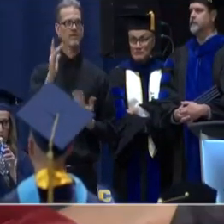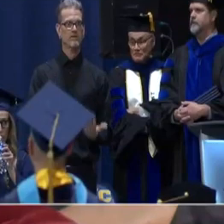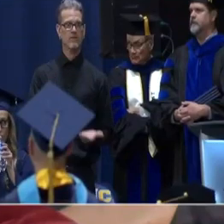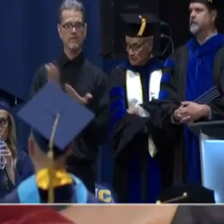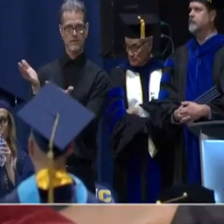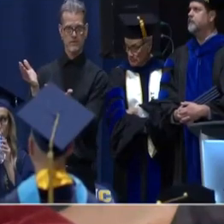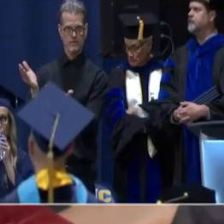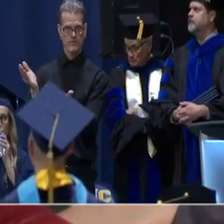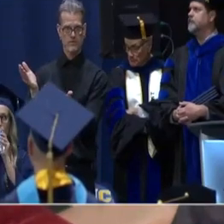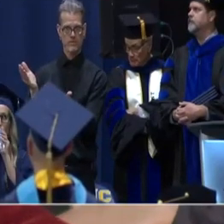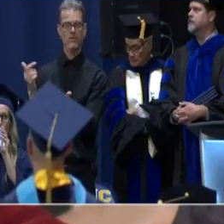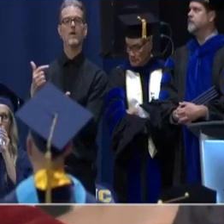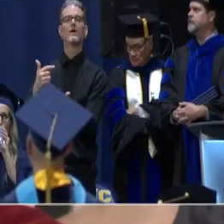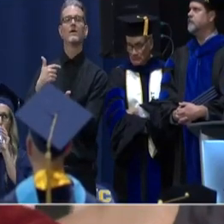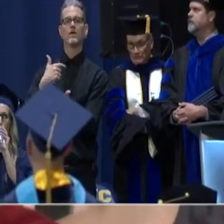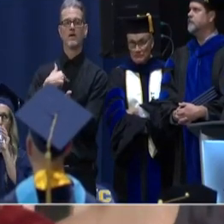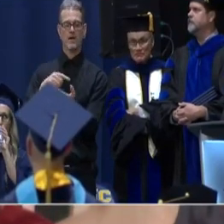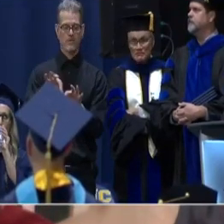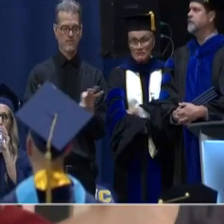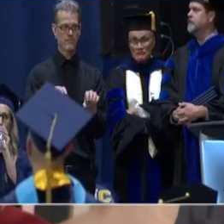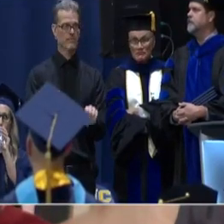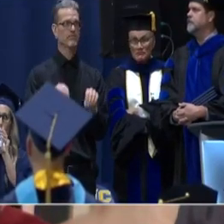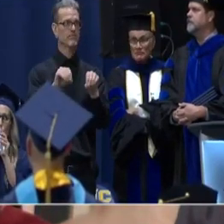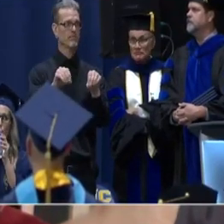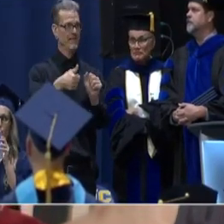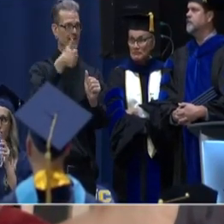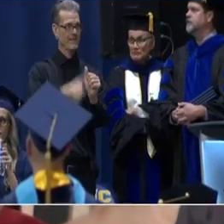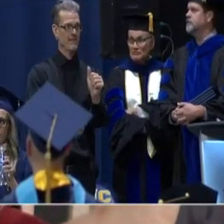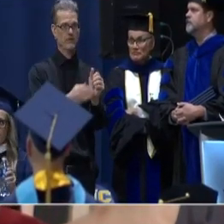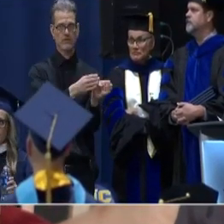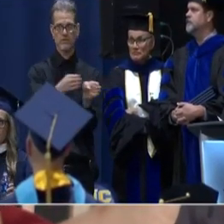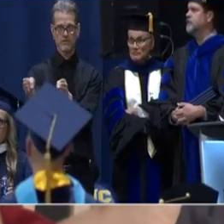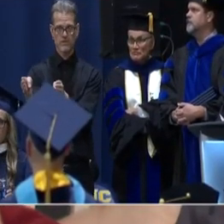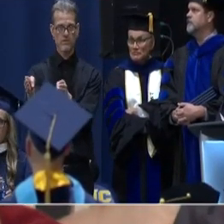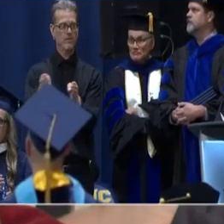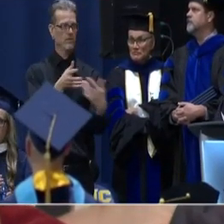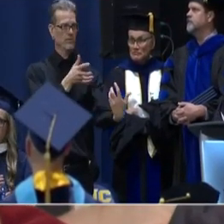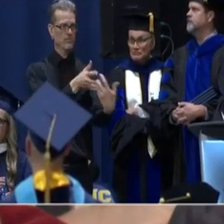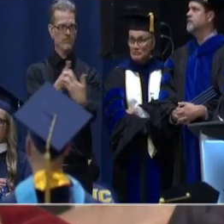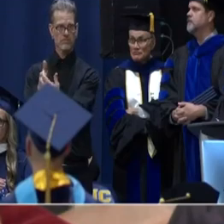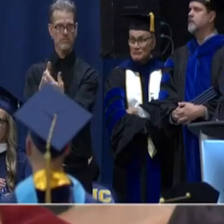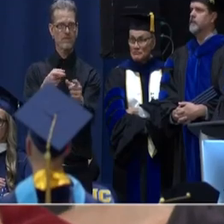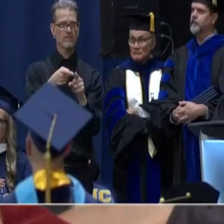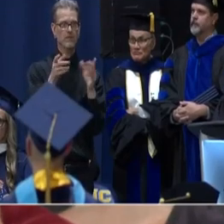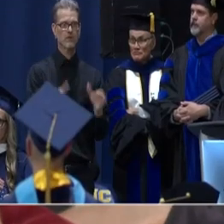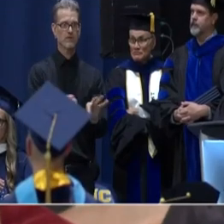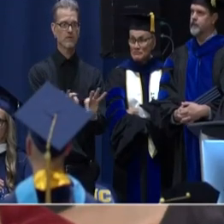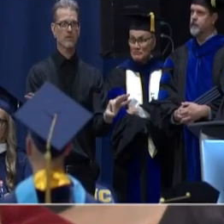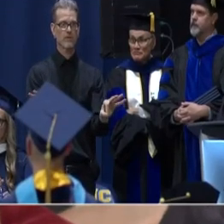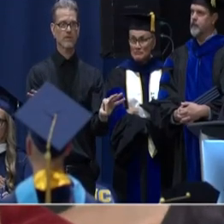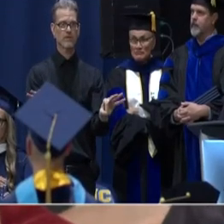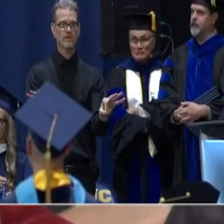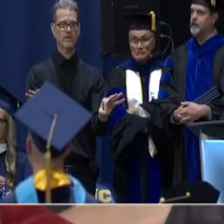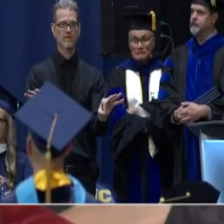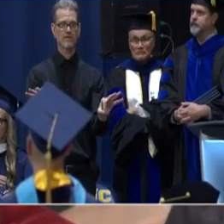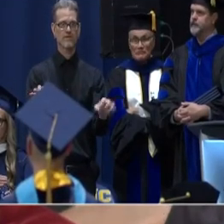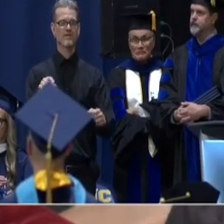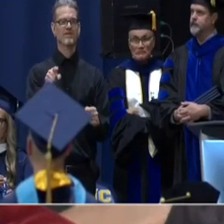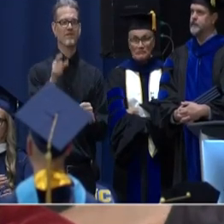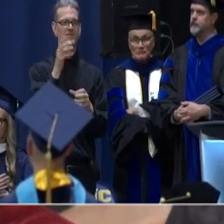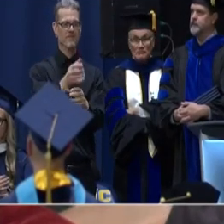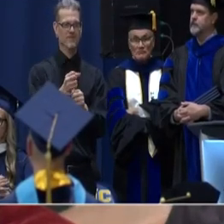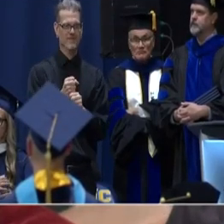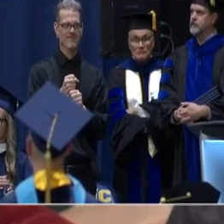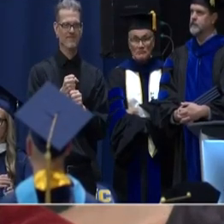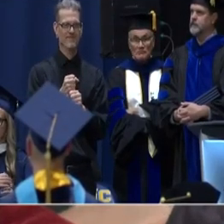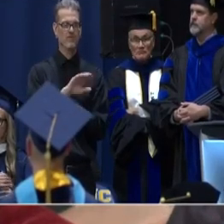I confer upon each of you the appropriate specialist degree to which you are entitled to with all of the